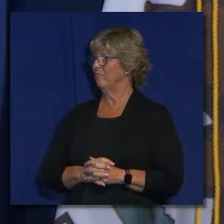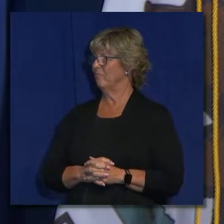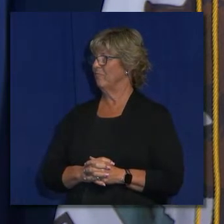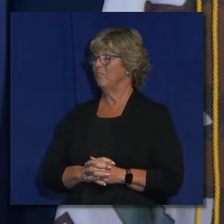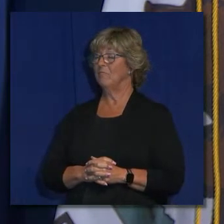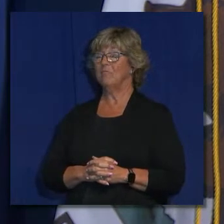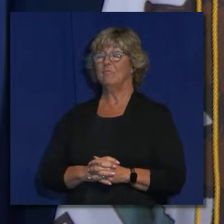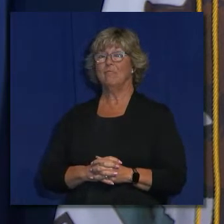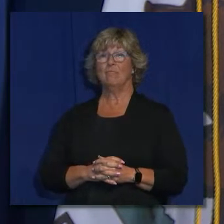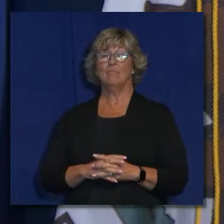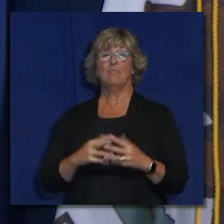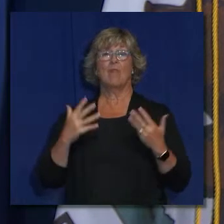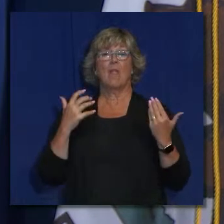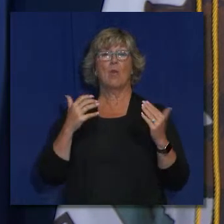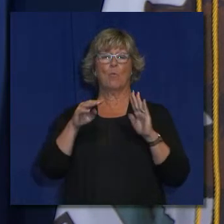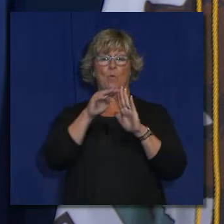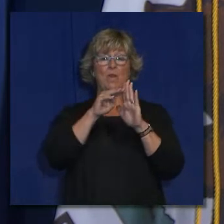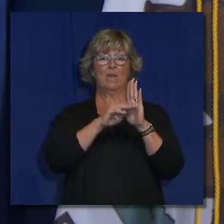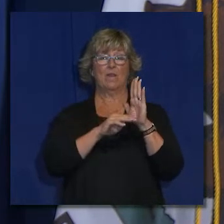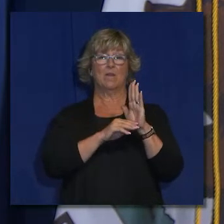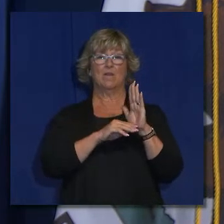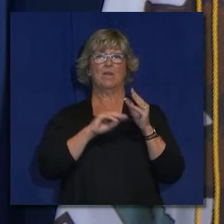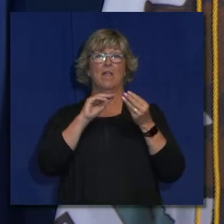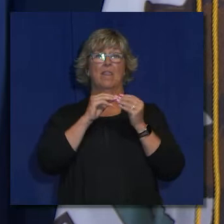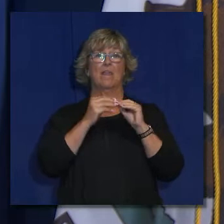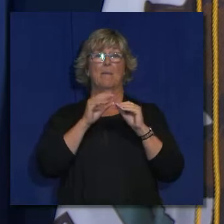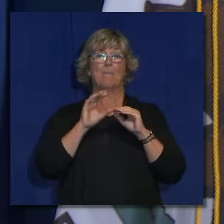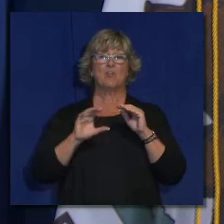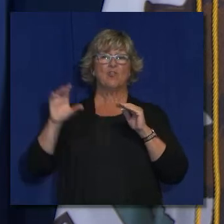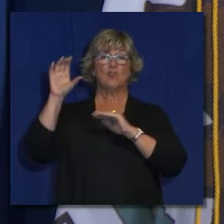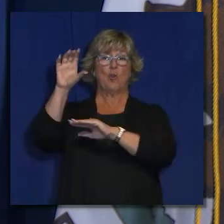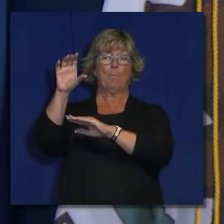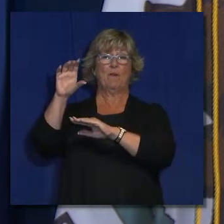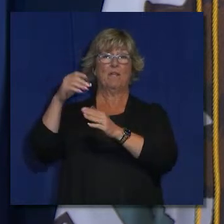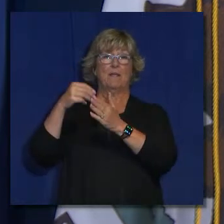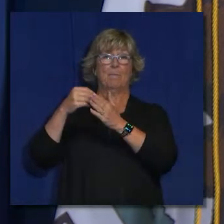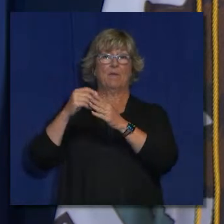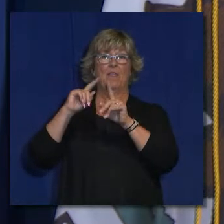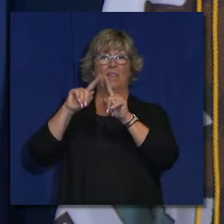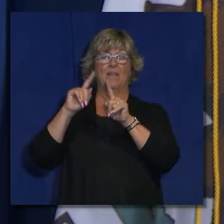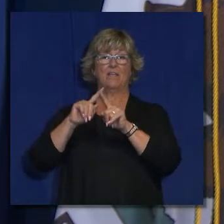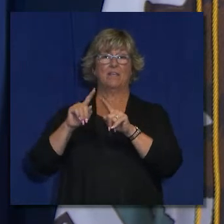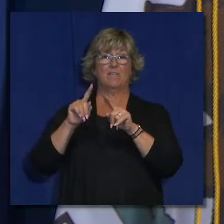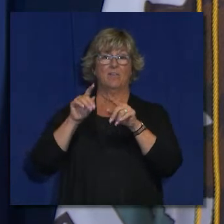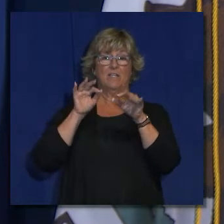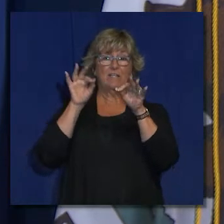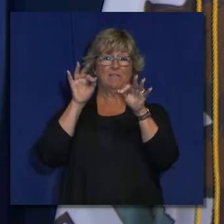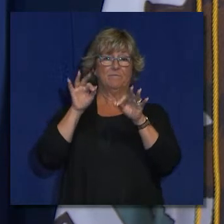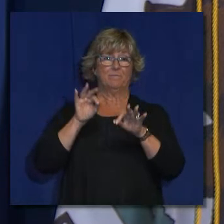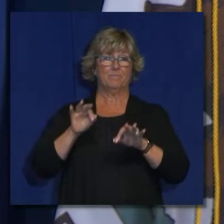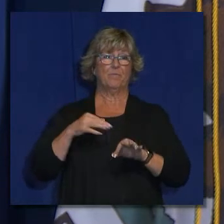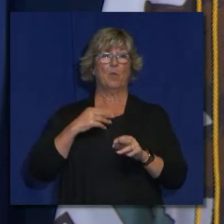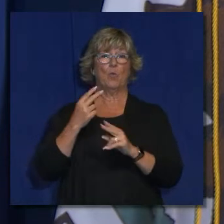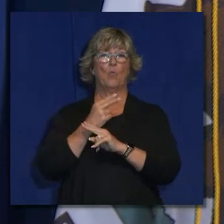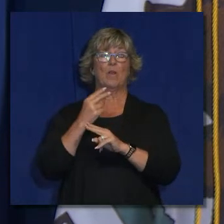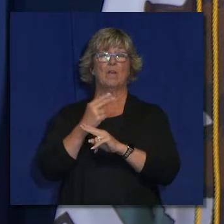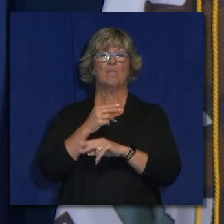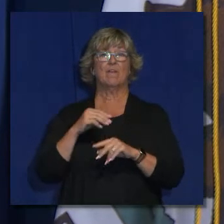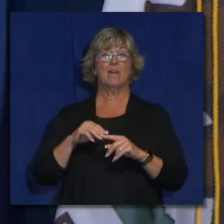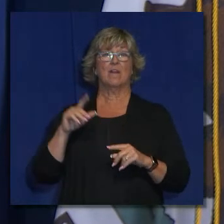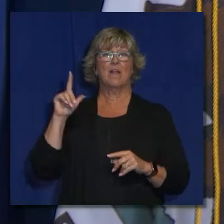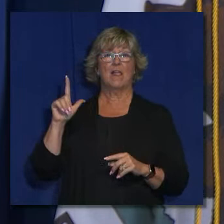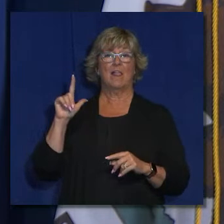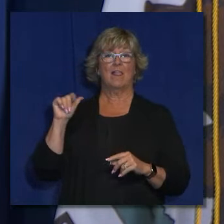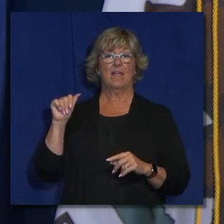I just wanted to go over some of the top-line surplus numbers because there are some different definitions that we've used and the LAO